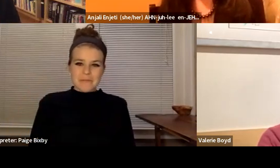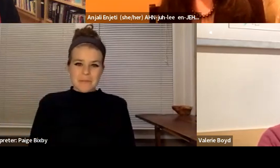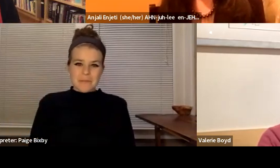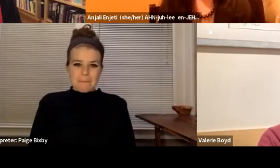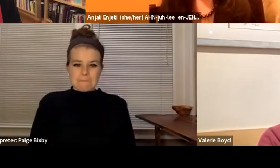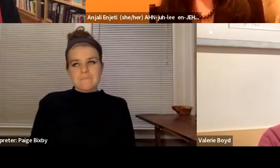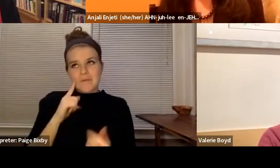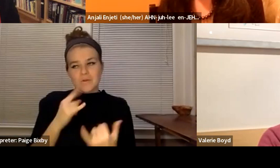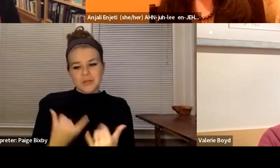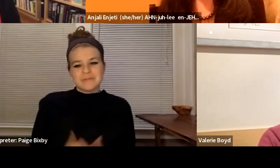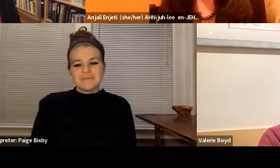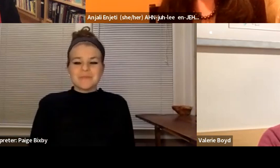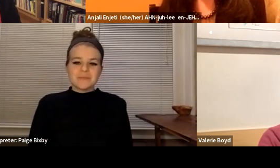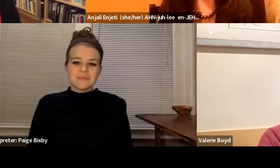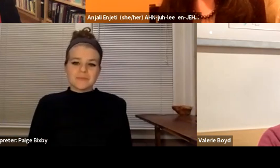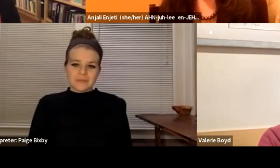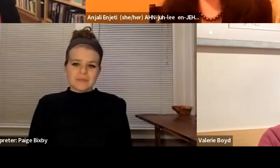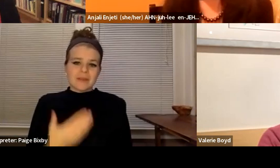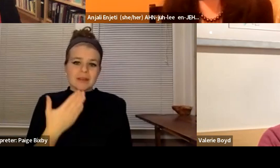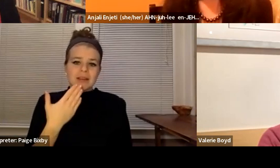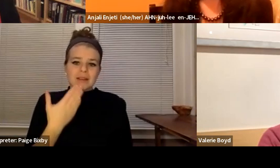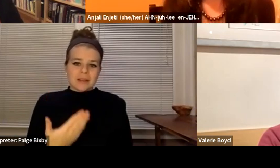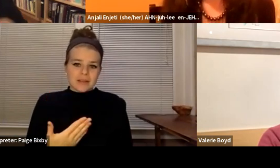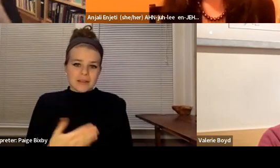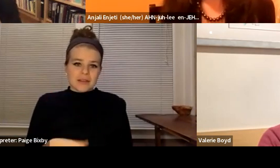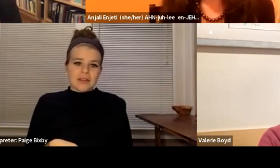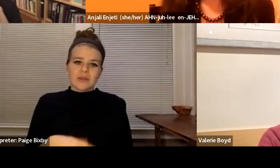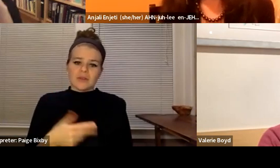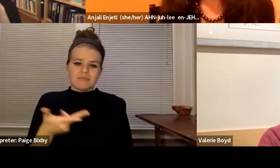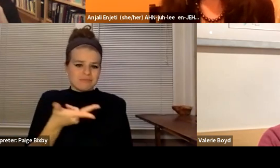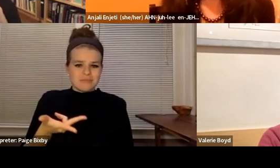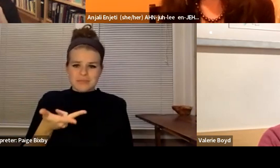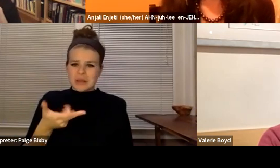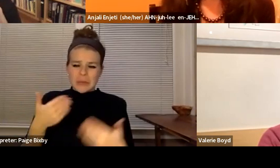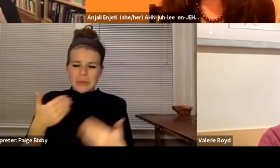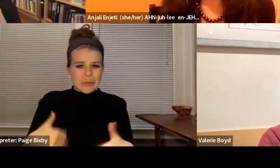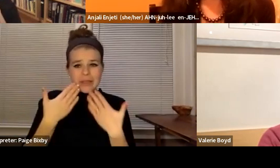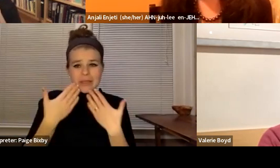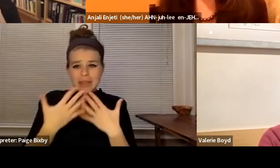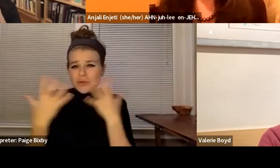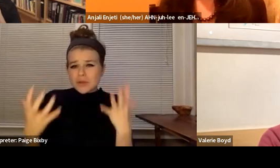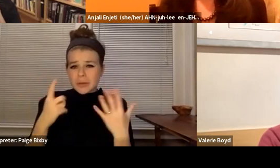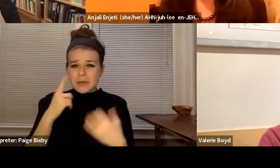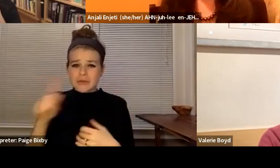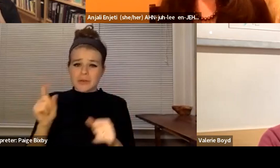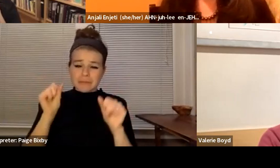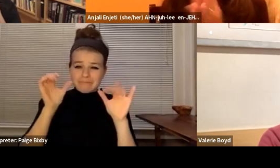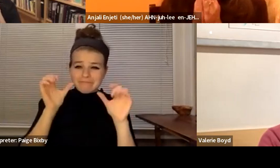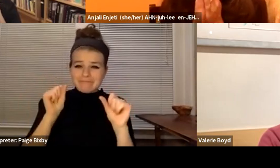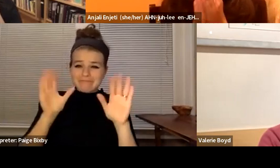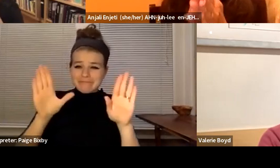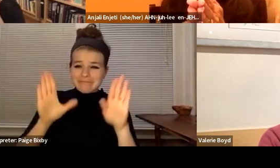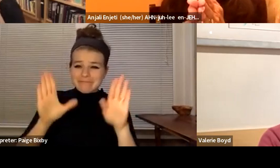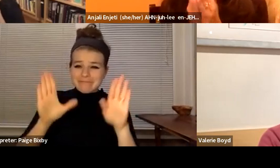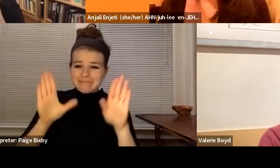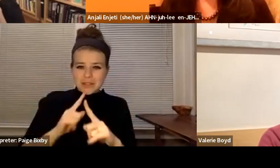that are current. Well, Sejal Shah, Anjali Enjeti, Valerie Boyd, thank you so much for an incredible conversation.